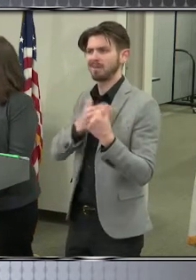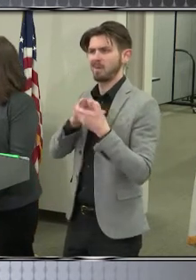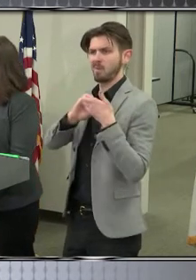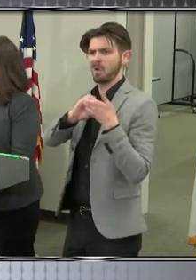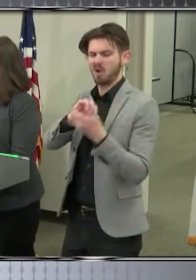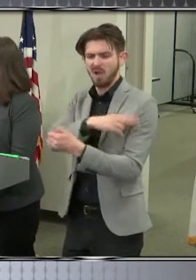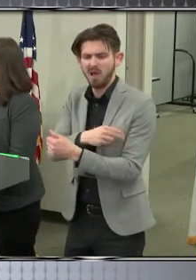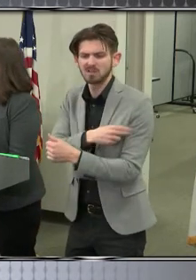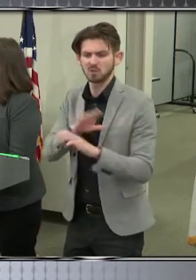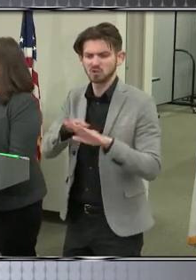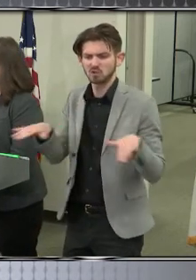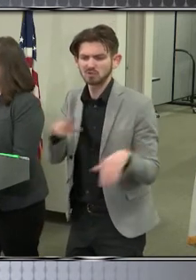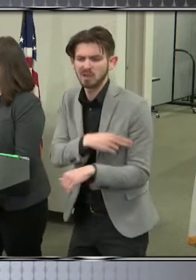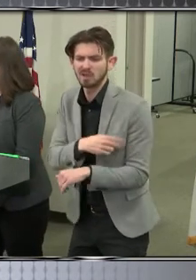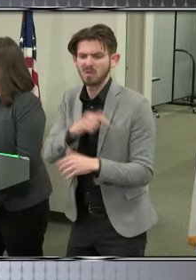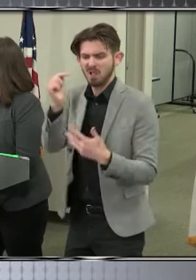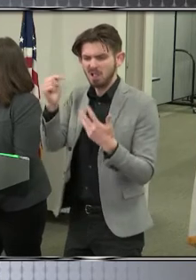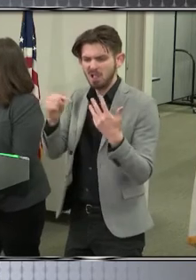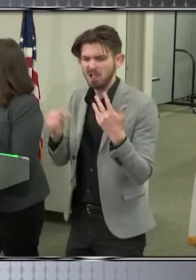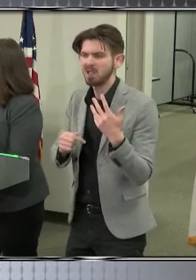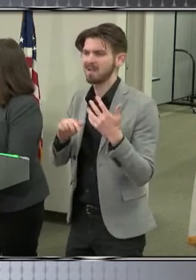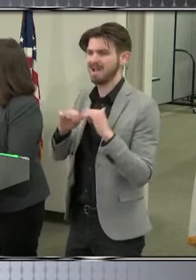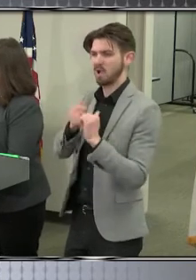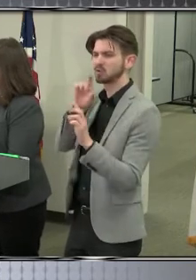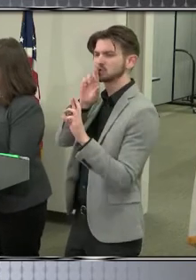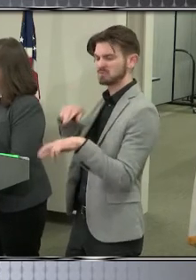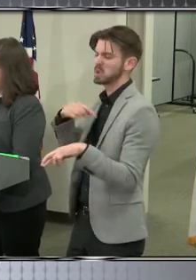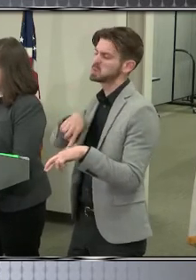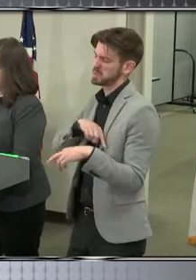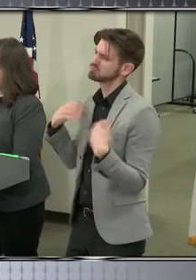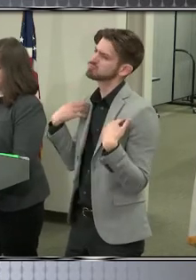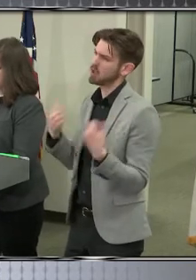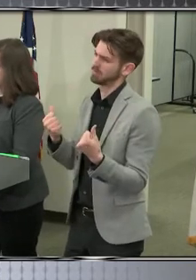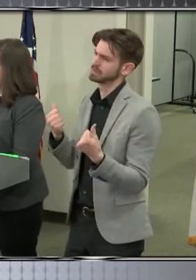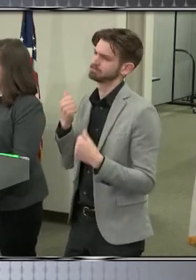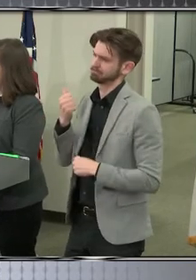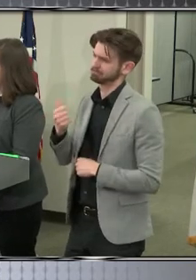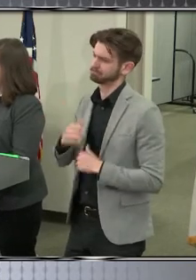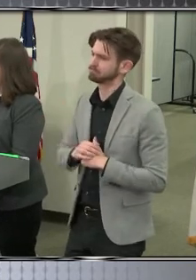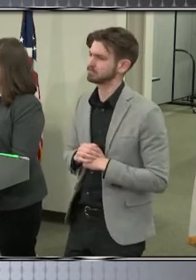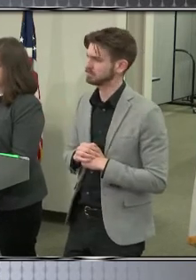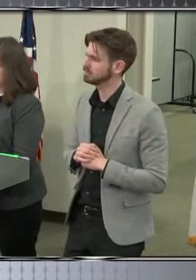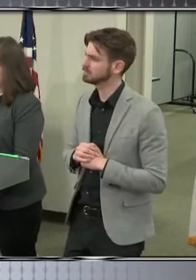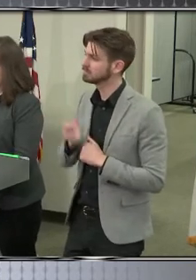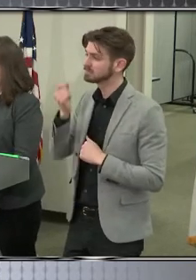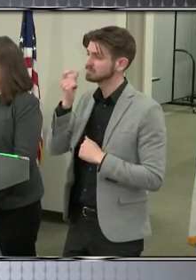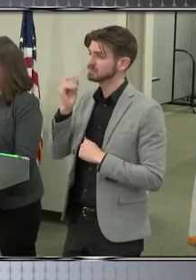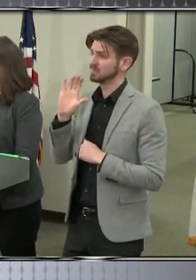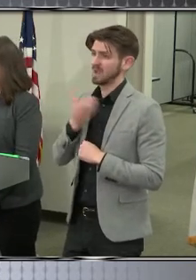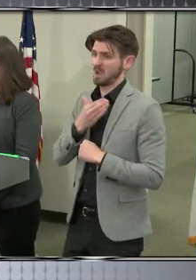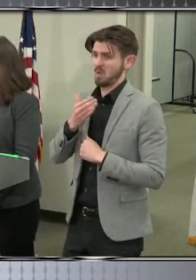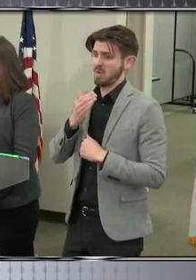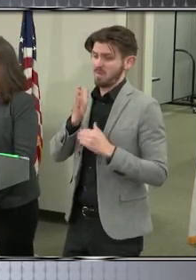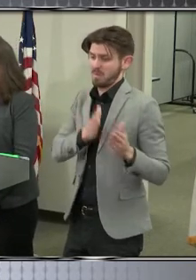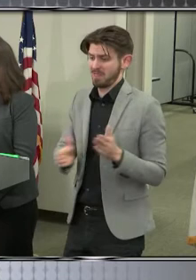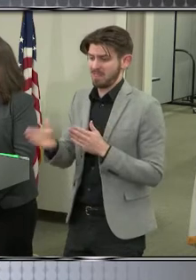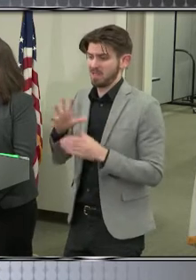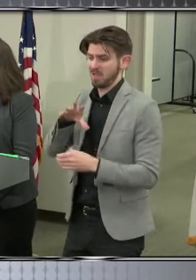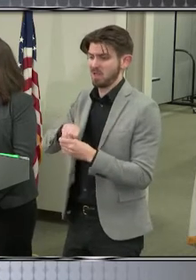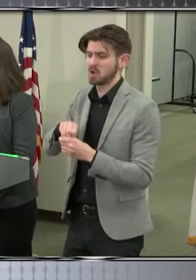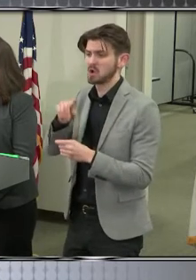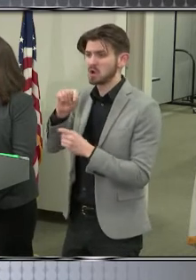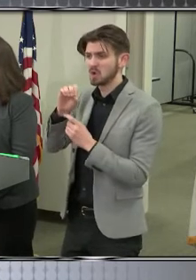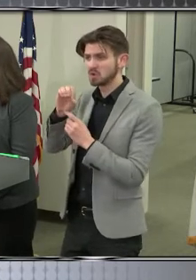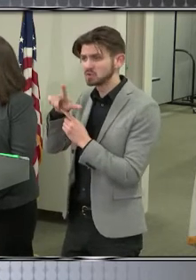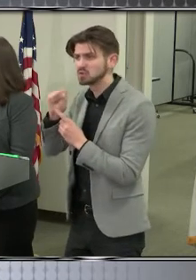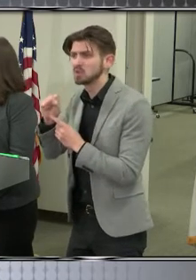to respond. We are utilizing our Public Health Emergency Operations Plan, which contains tools and processes to assess